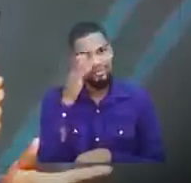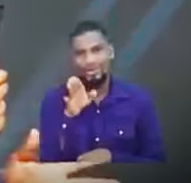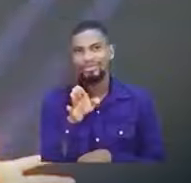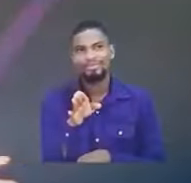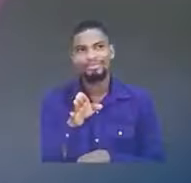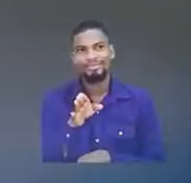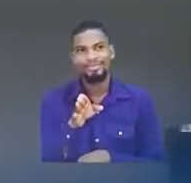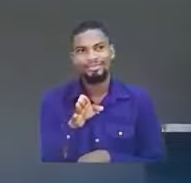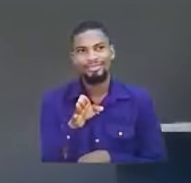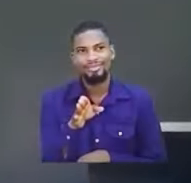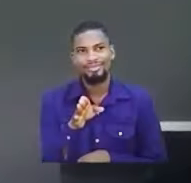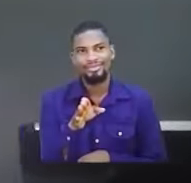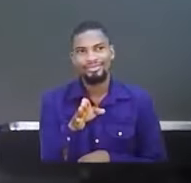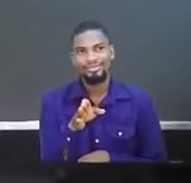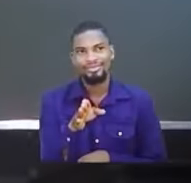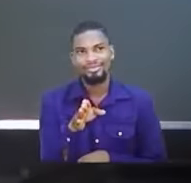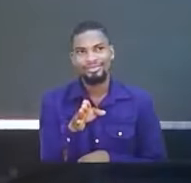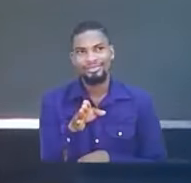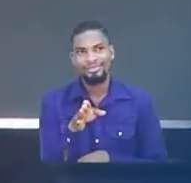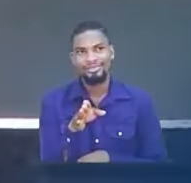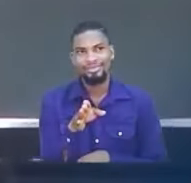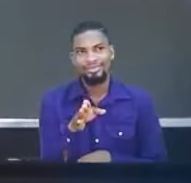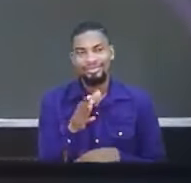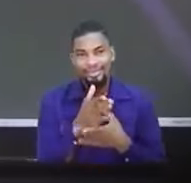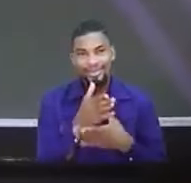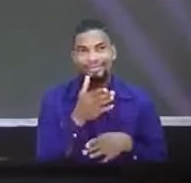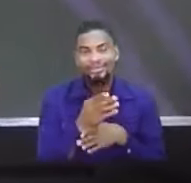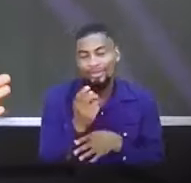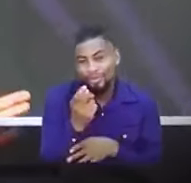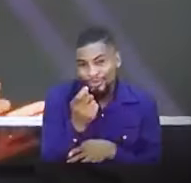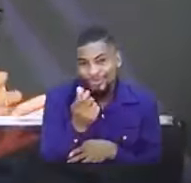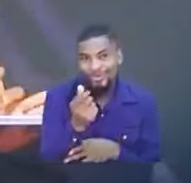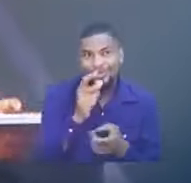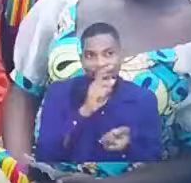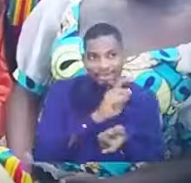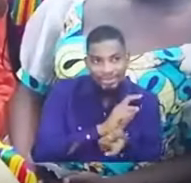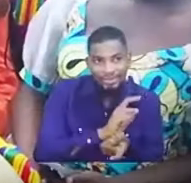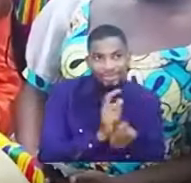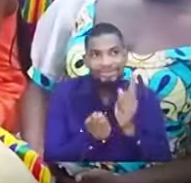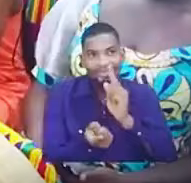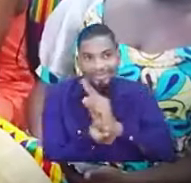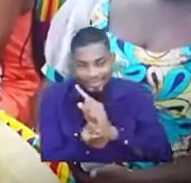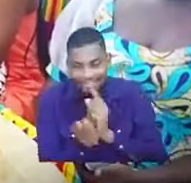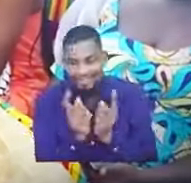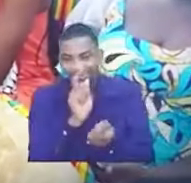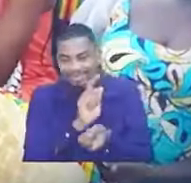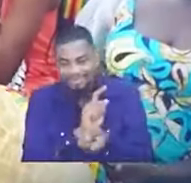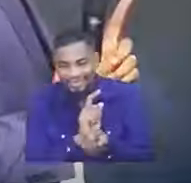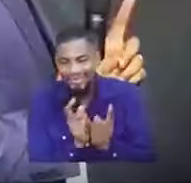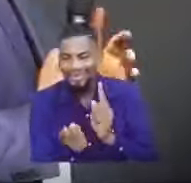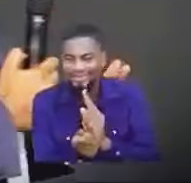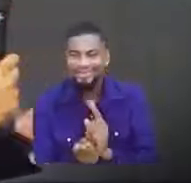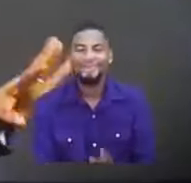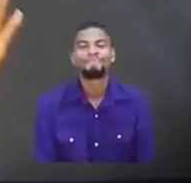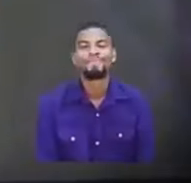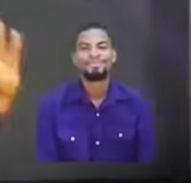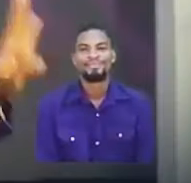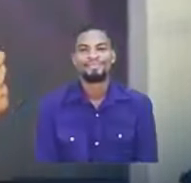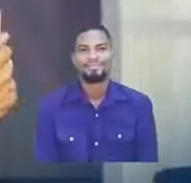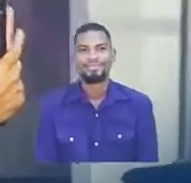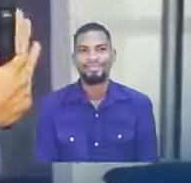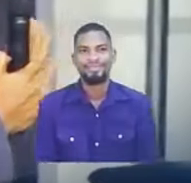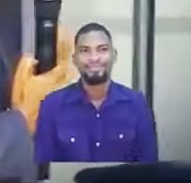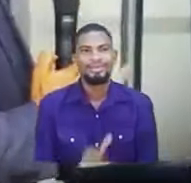From that day, I started repenting small. Say, God. See, it's not about